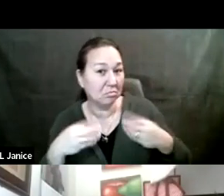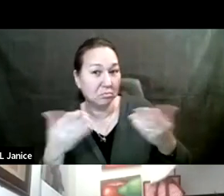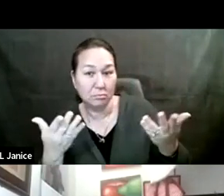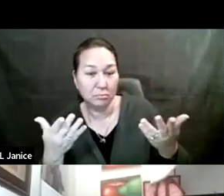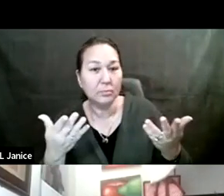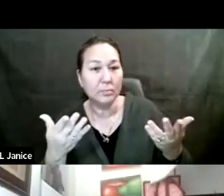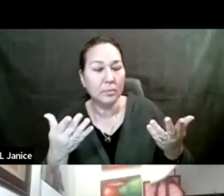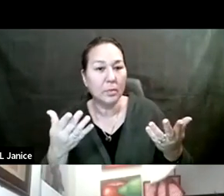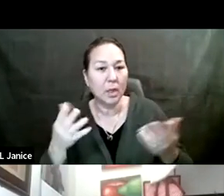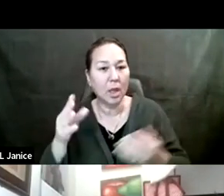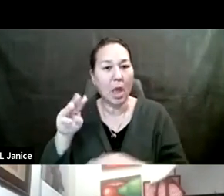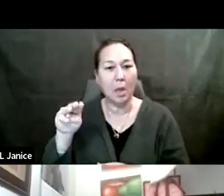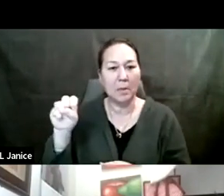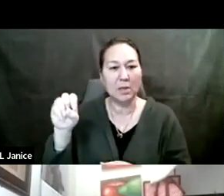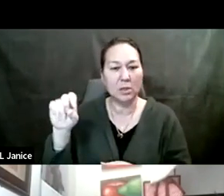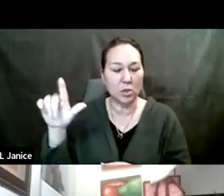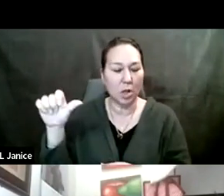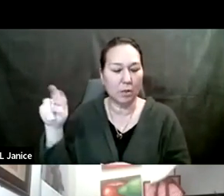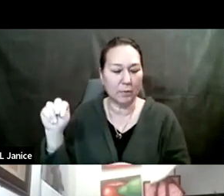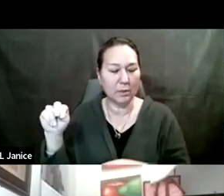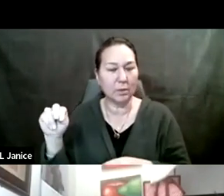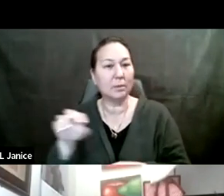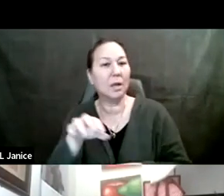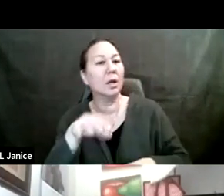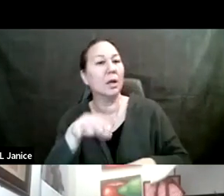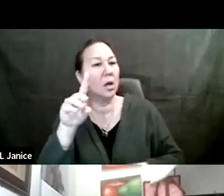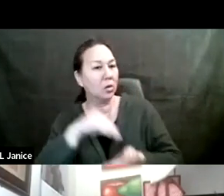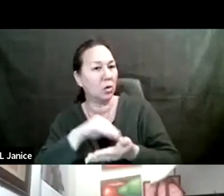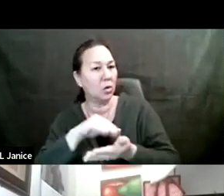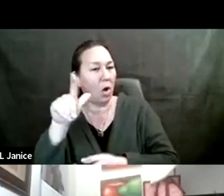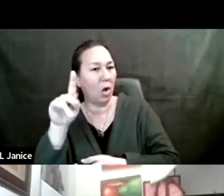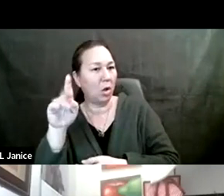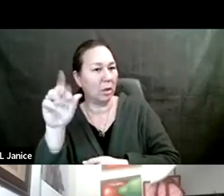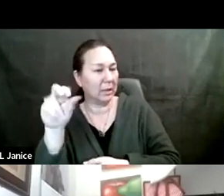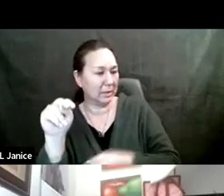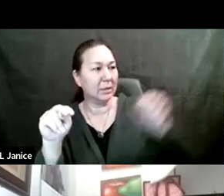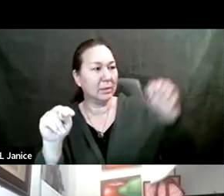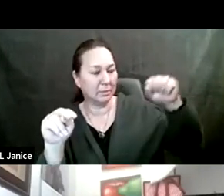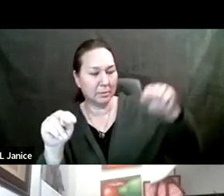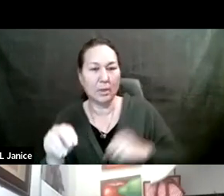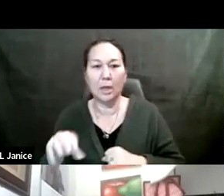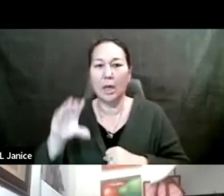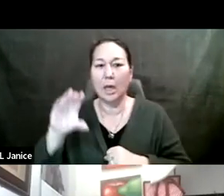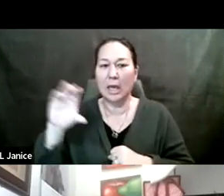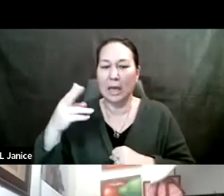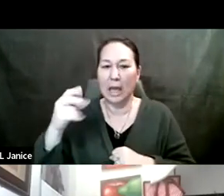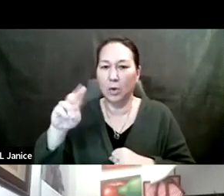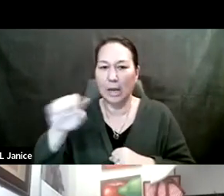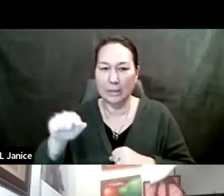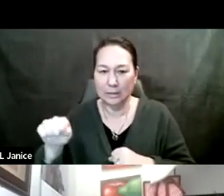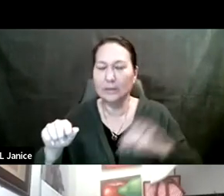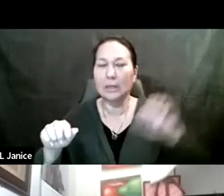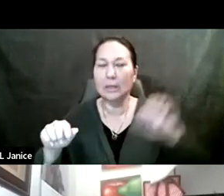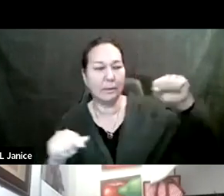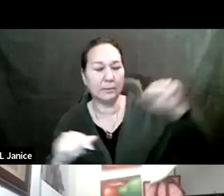Ms Sullivan will you please call the role Dr alkins yes Mr couldad Hernandez yes